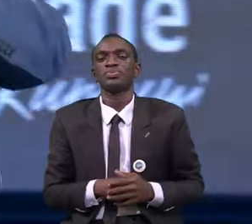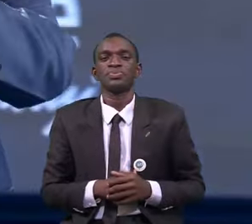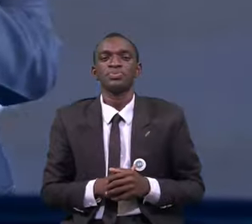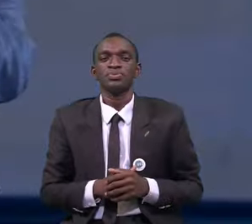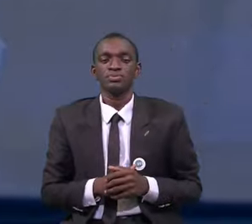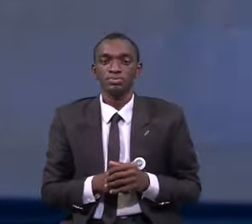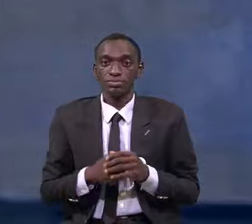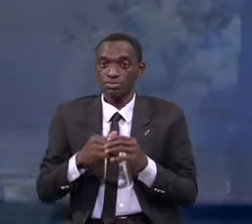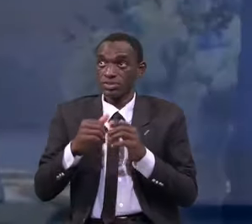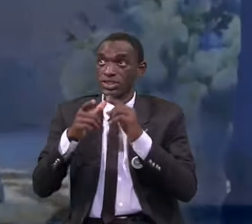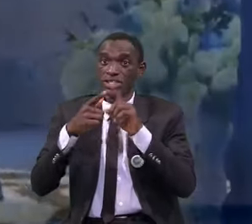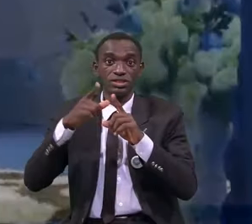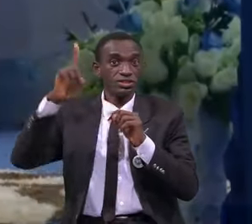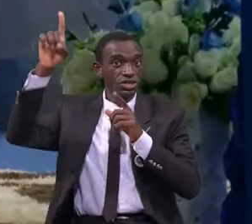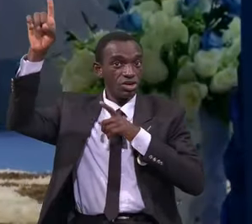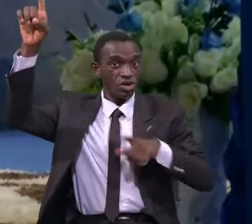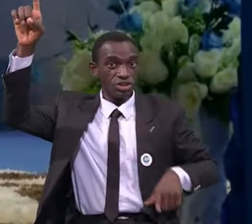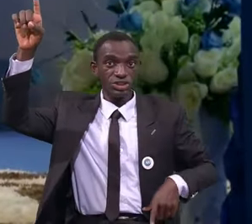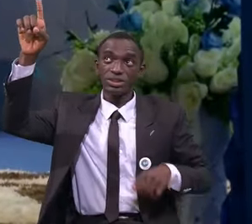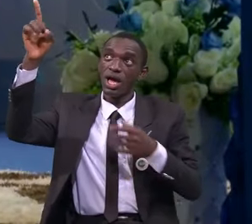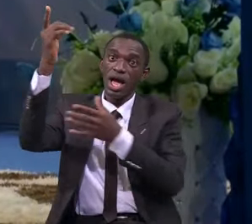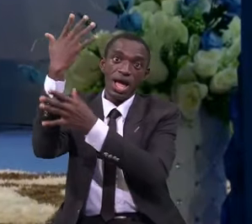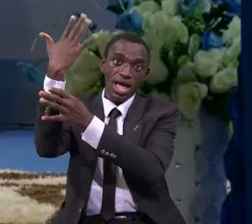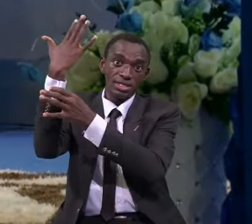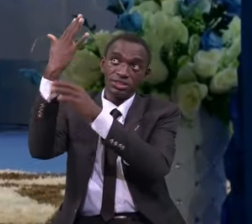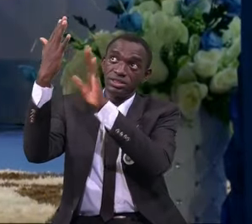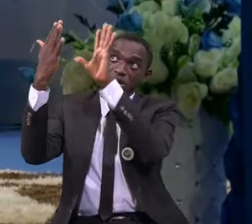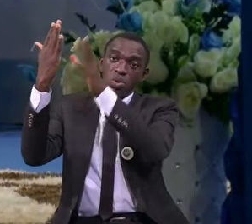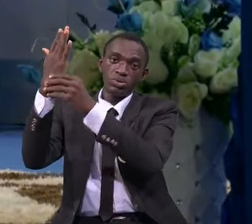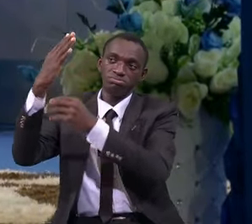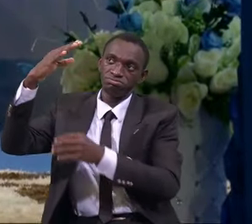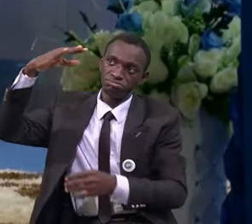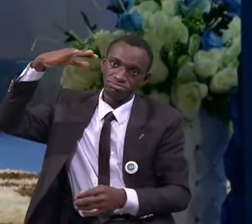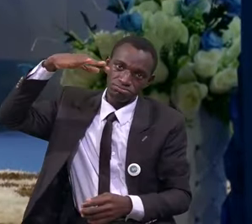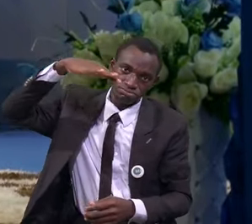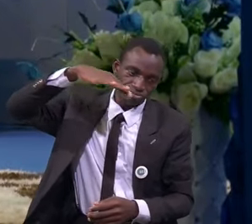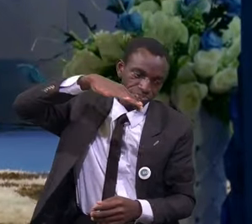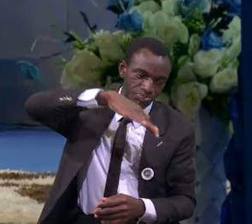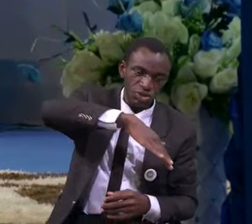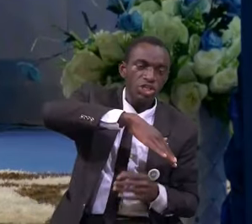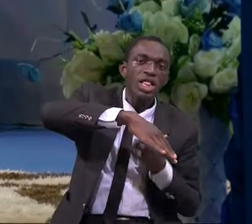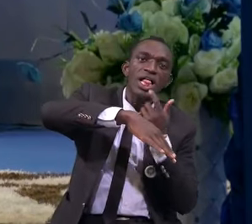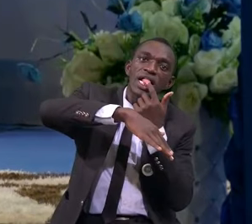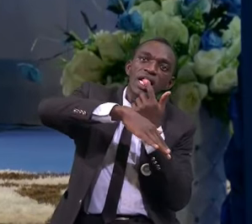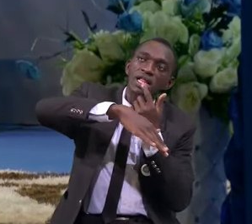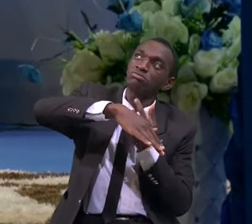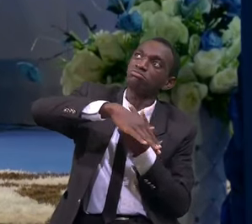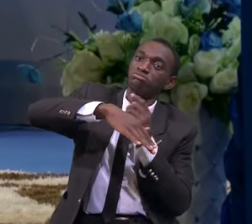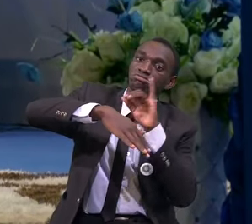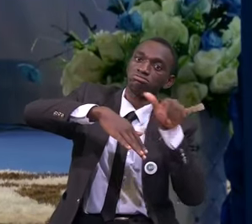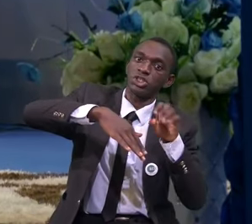Then the Lord put forth his hand and touched my mouth.